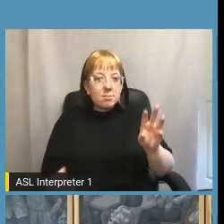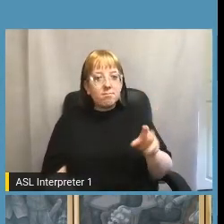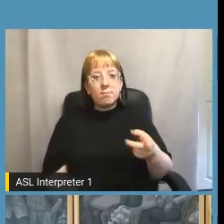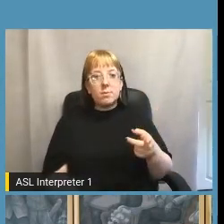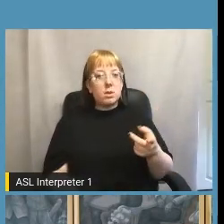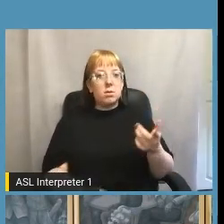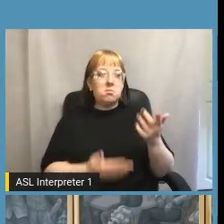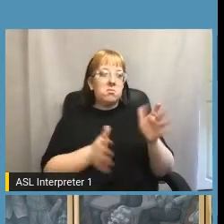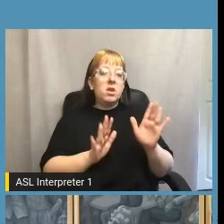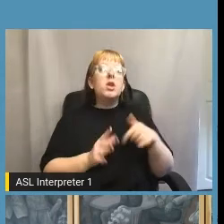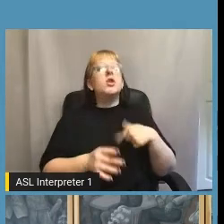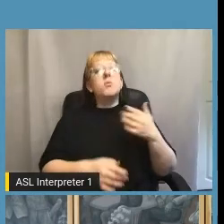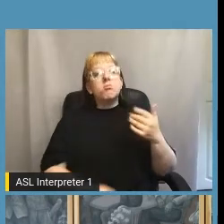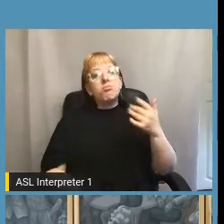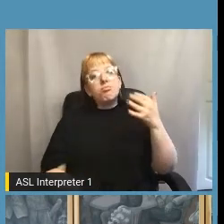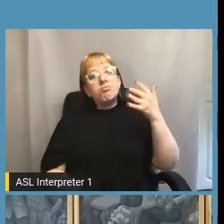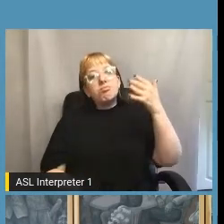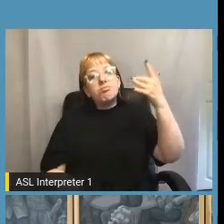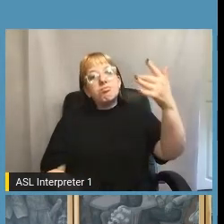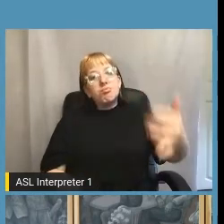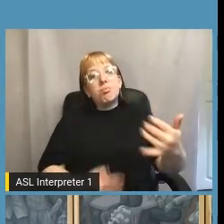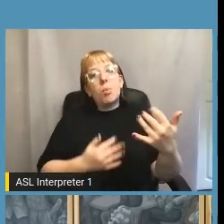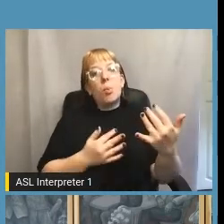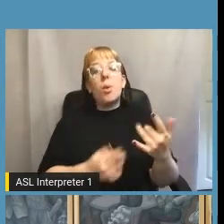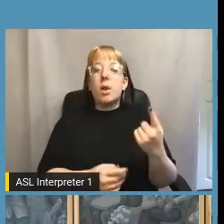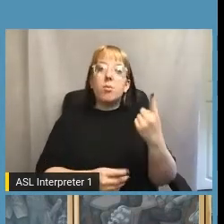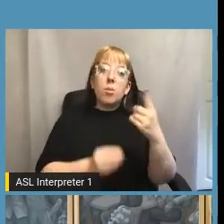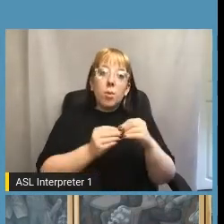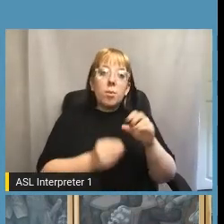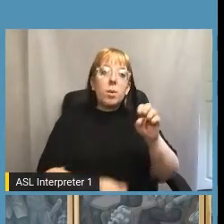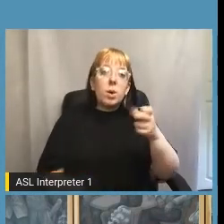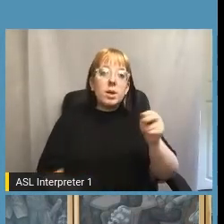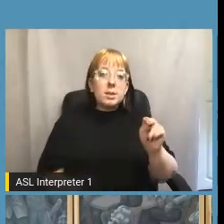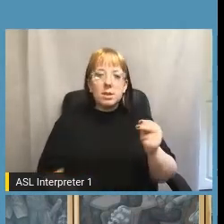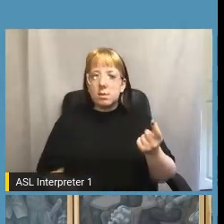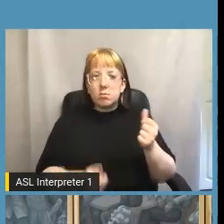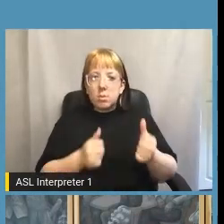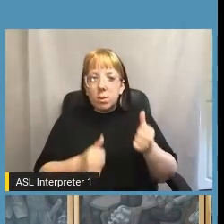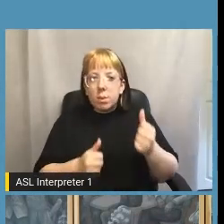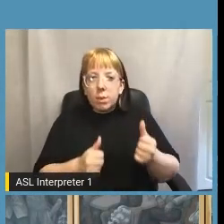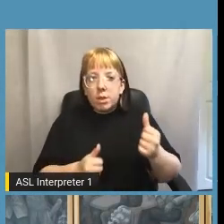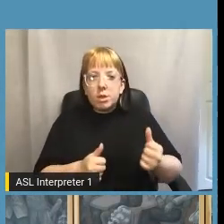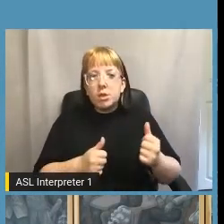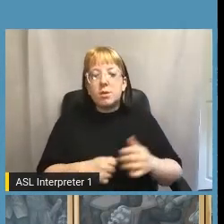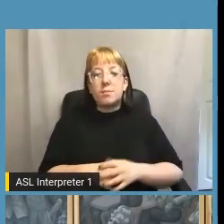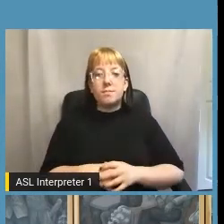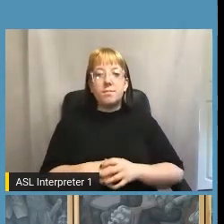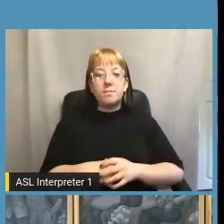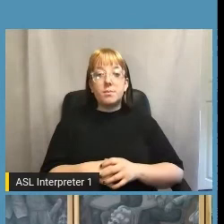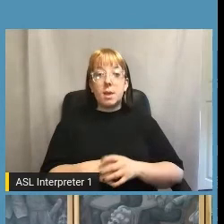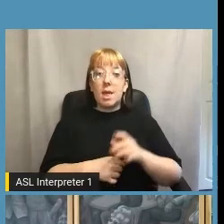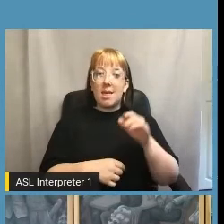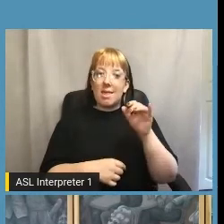of months break, and then you do another chunk of them. All of these are going to be driven by what you're able to